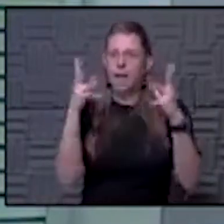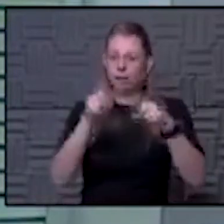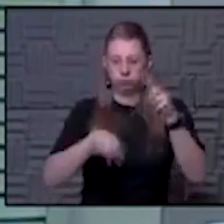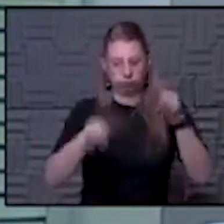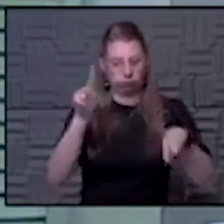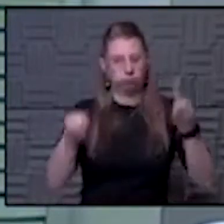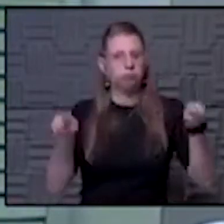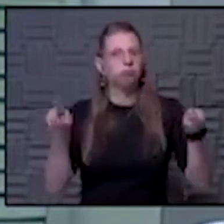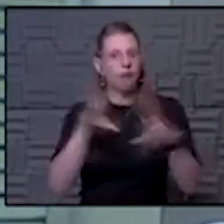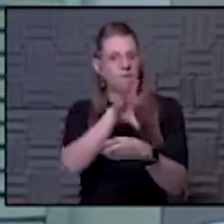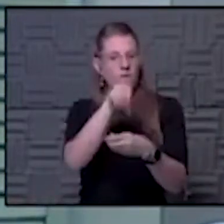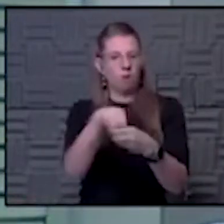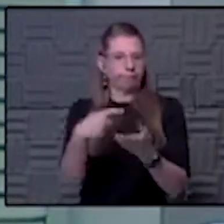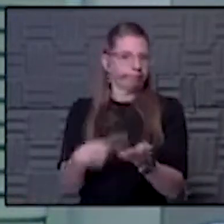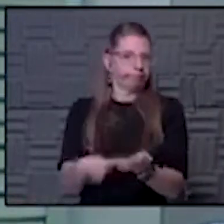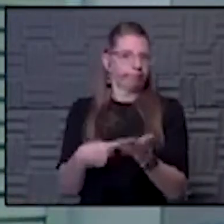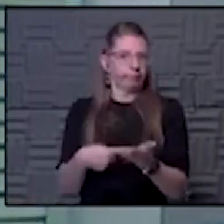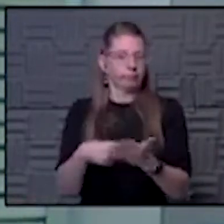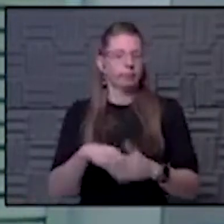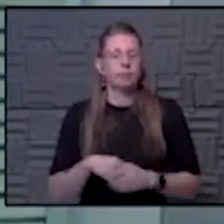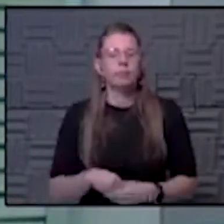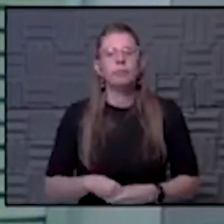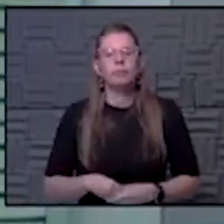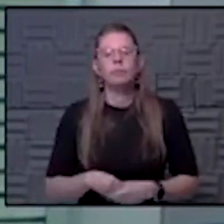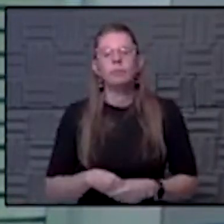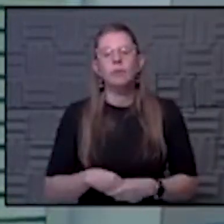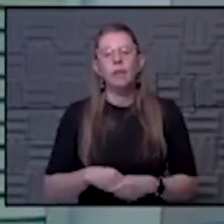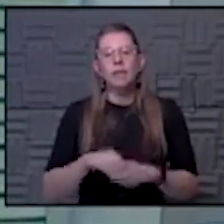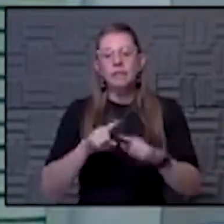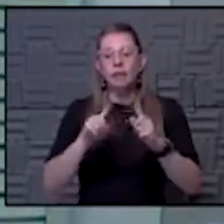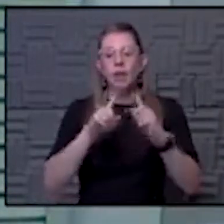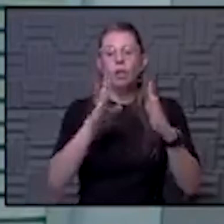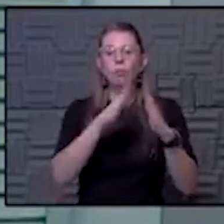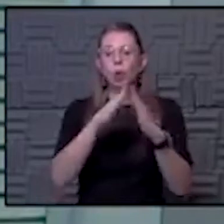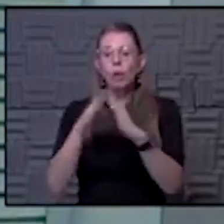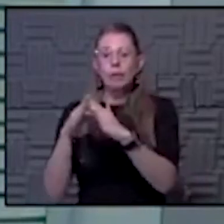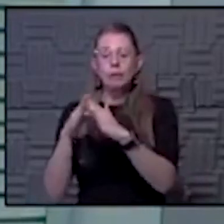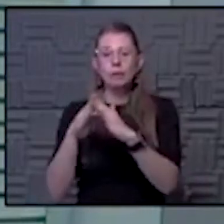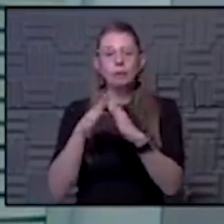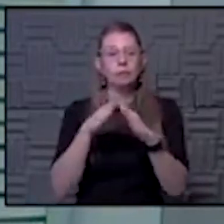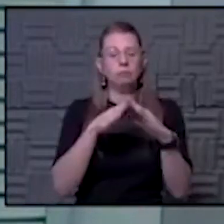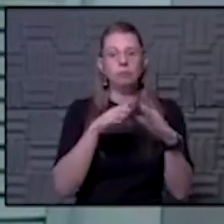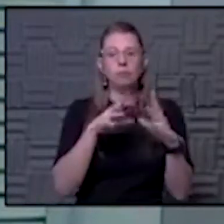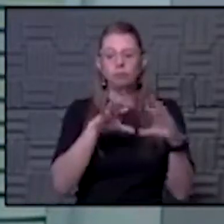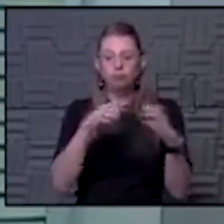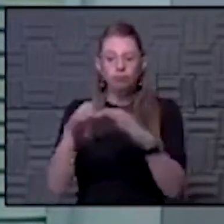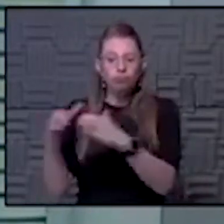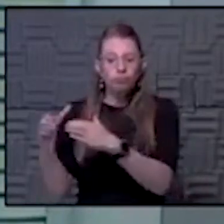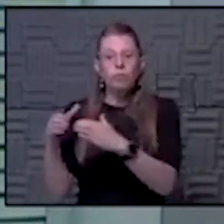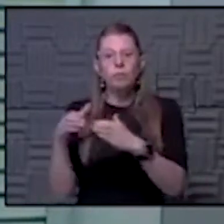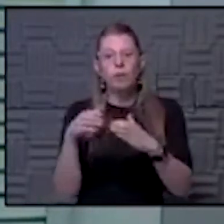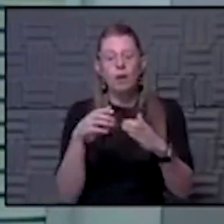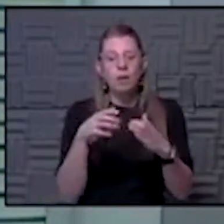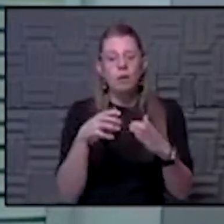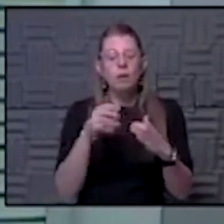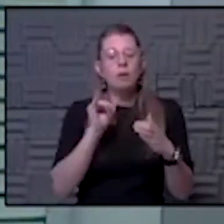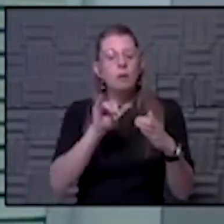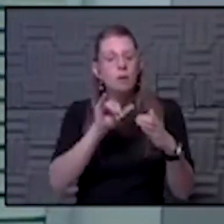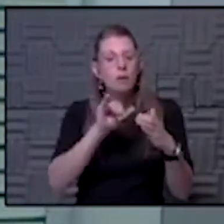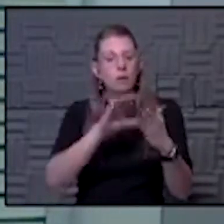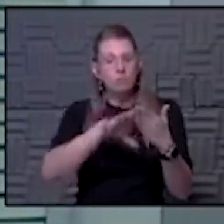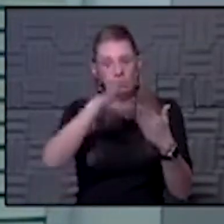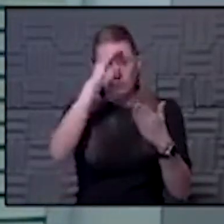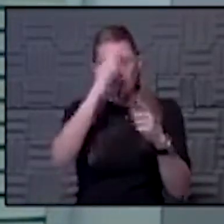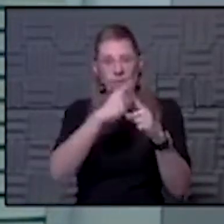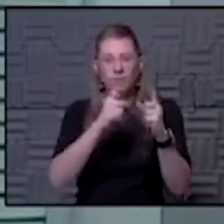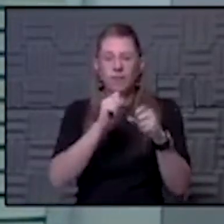When you look at different communities, also you can gain access through different kinds of